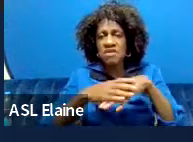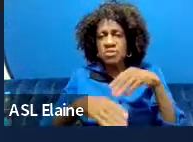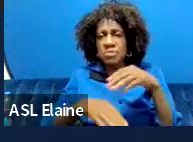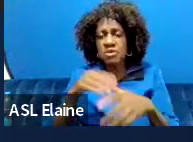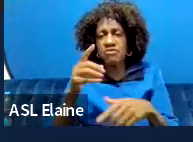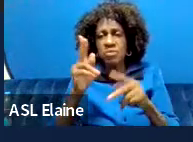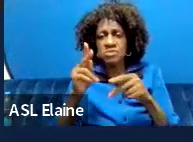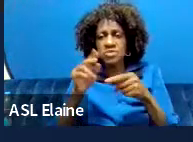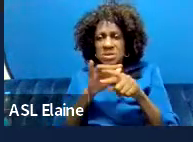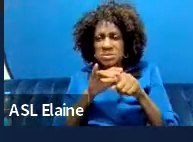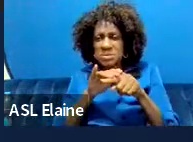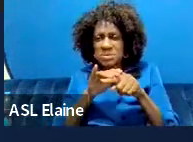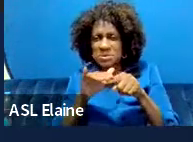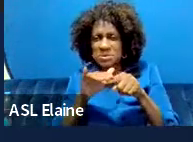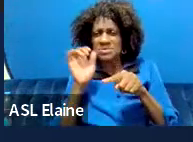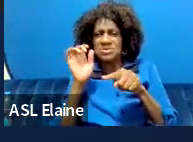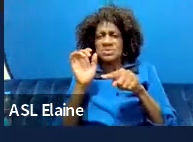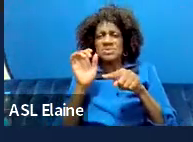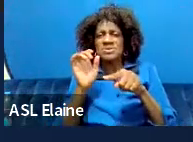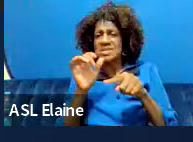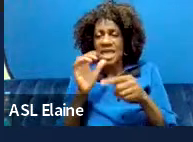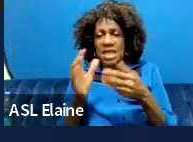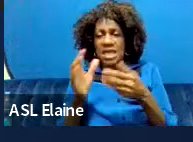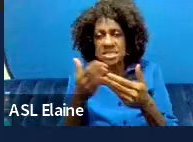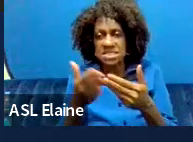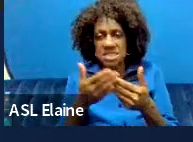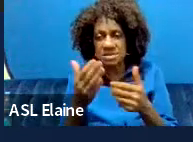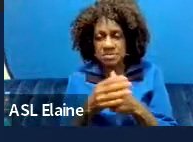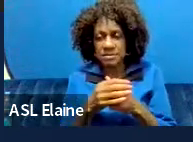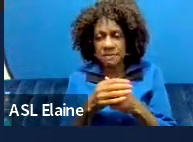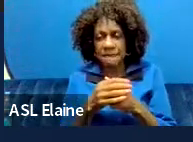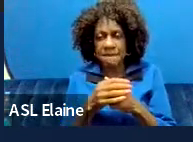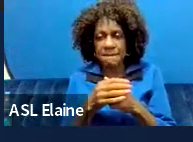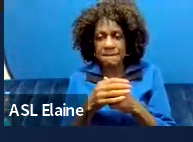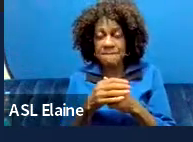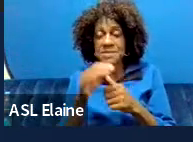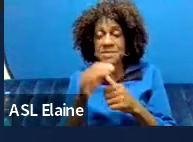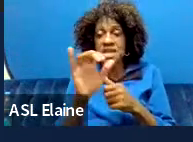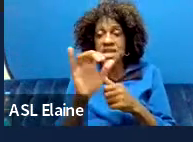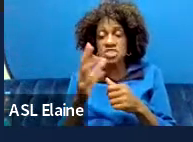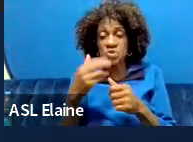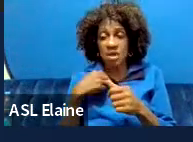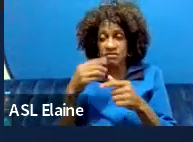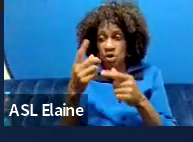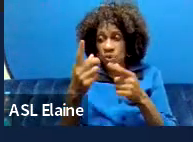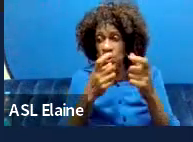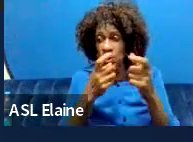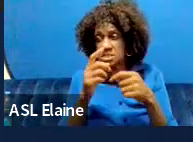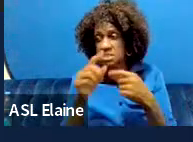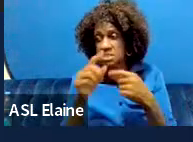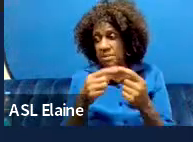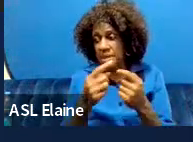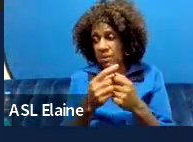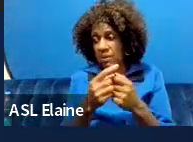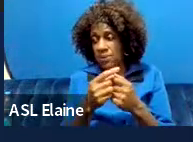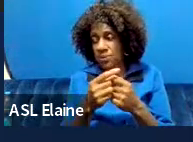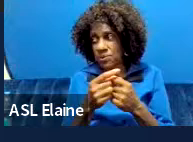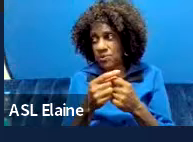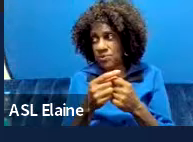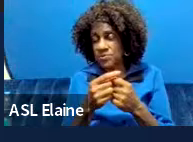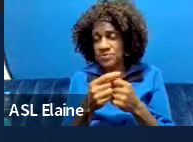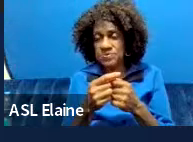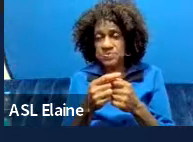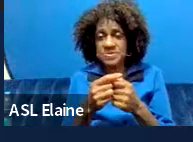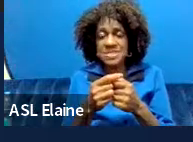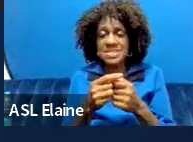read, to slide their hands across easily. Okay, we also got some questions in there about